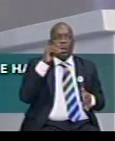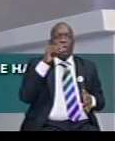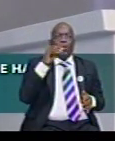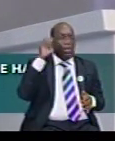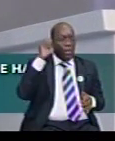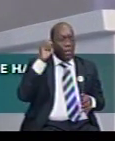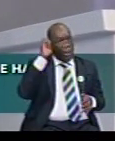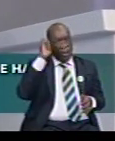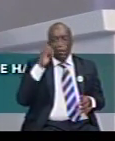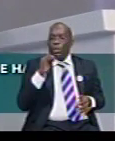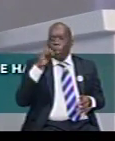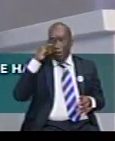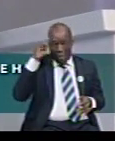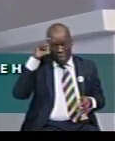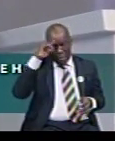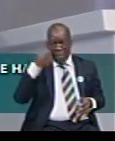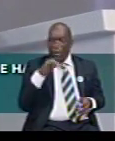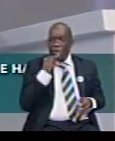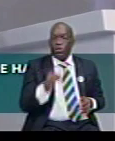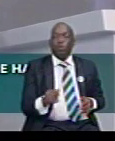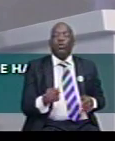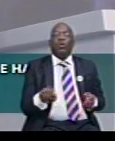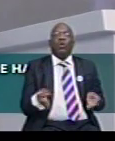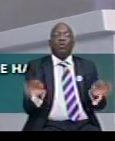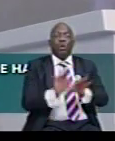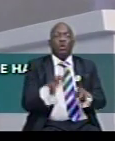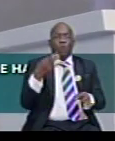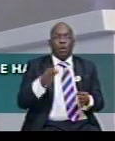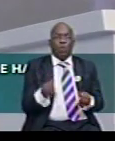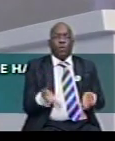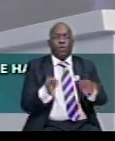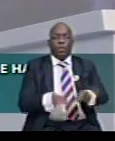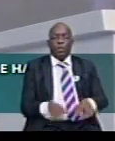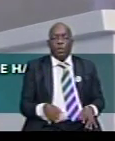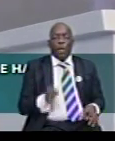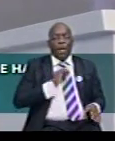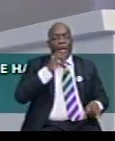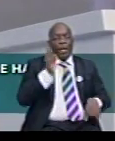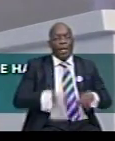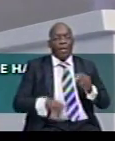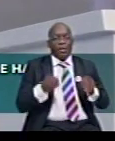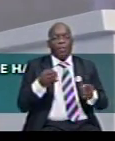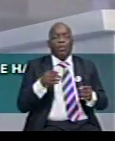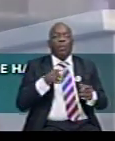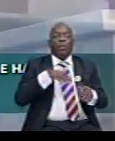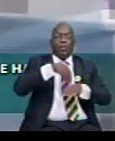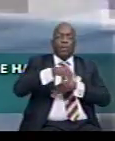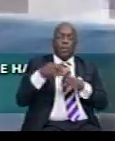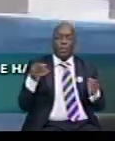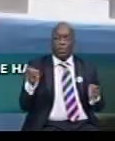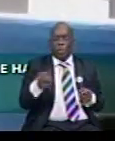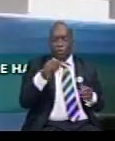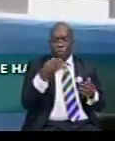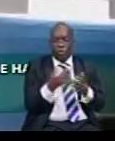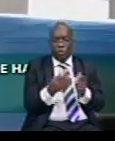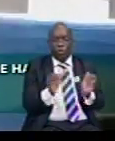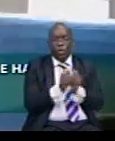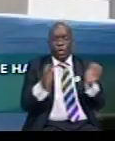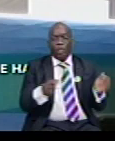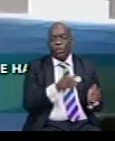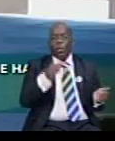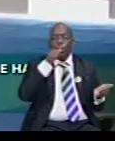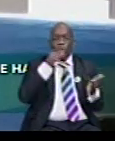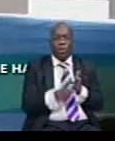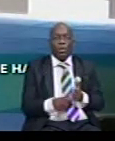send him to Caesar without writing something. So they said, okay, come and talk for yourself. And instead of